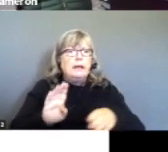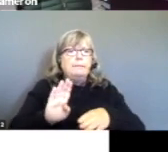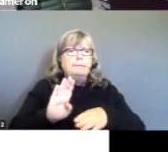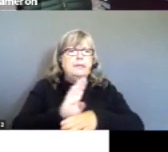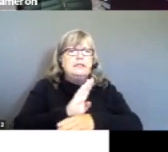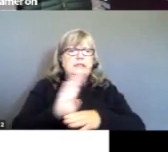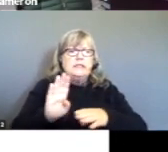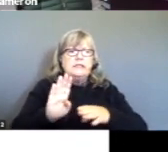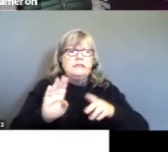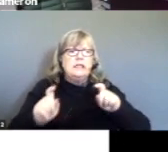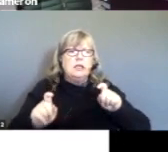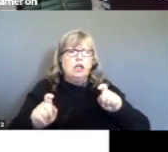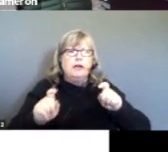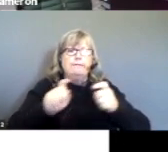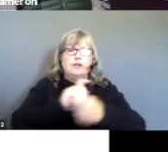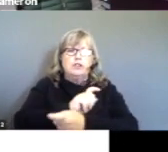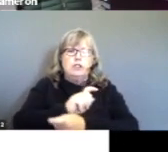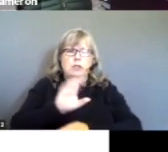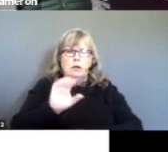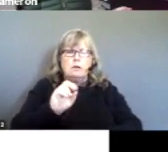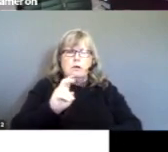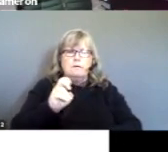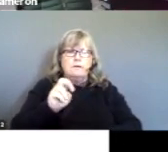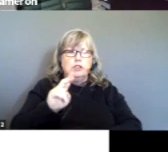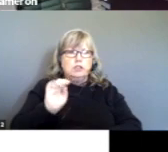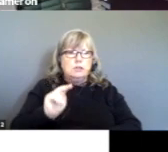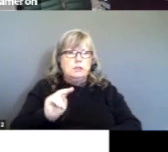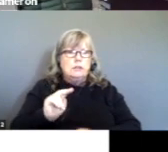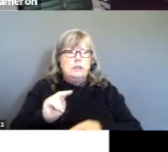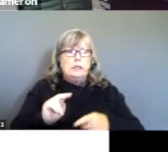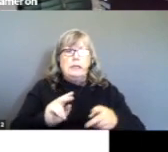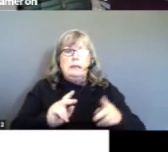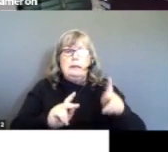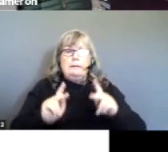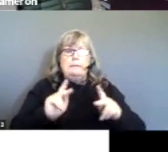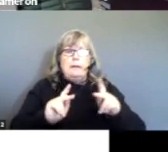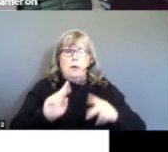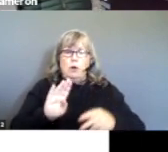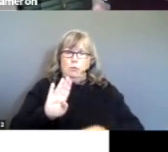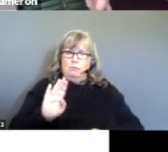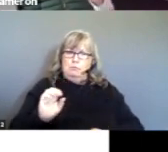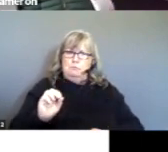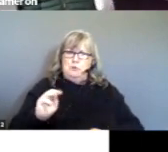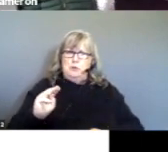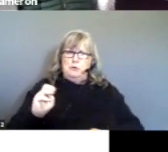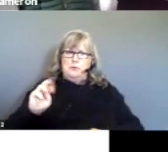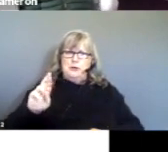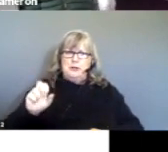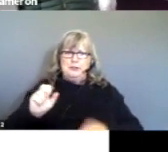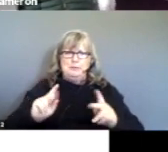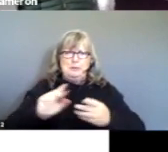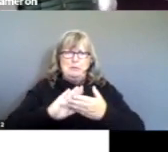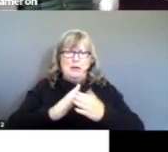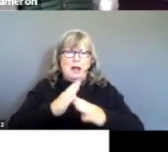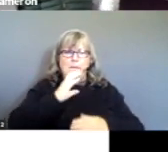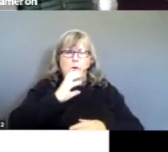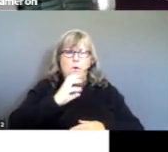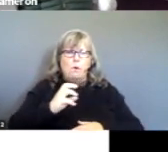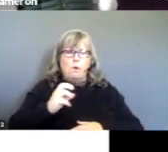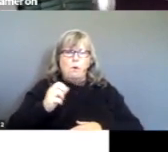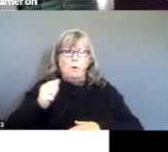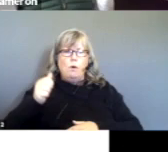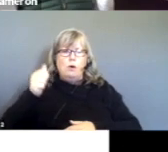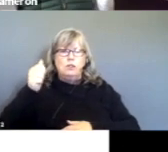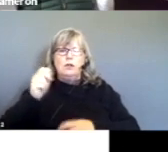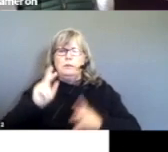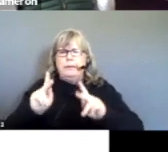boomers, the aging types like myself, it's a demographic reality